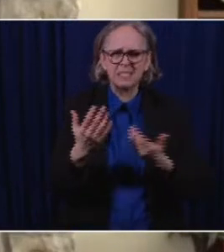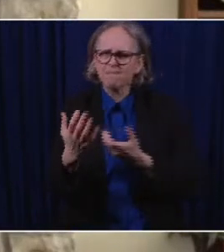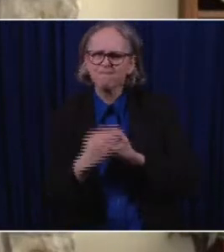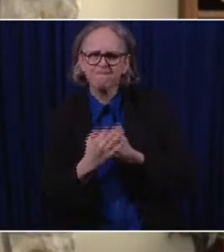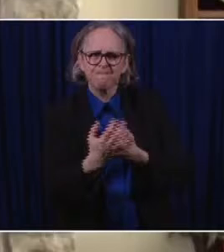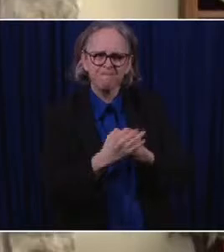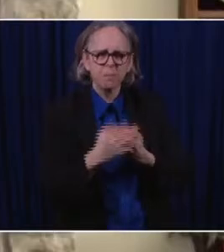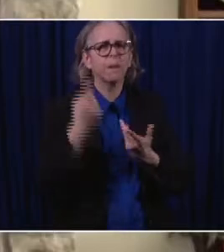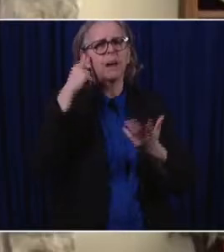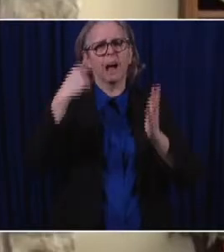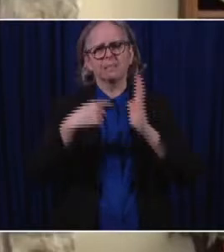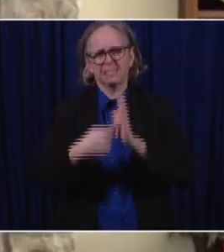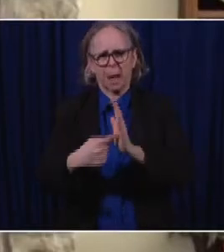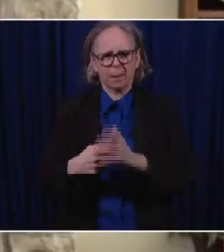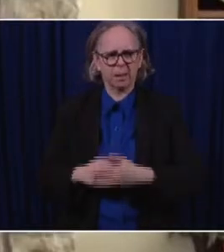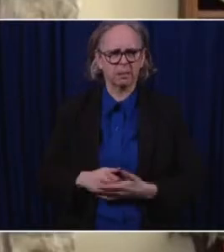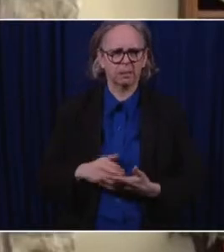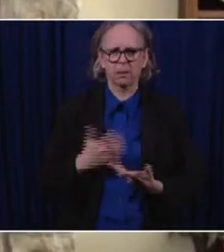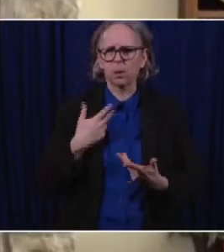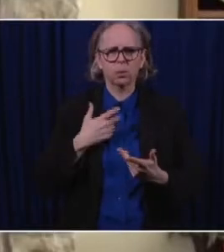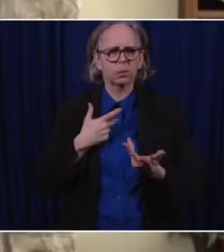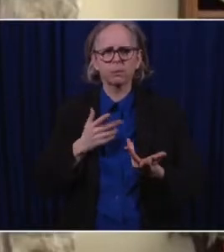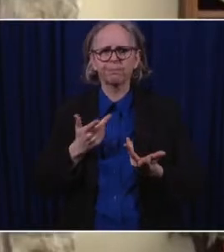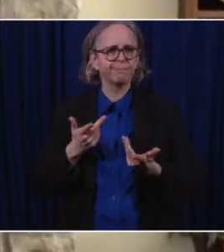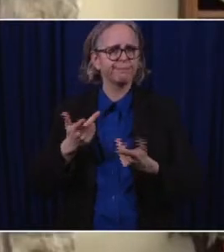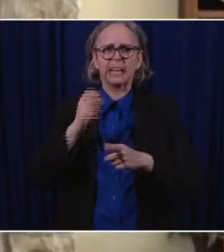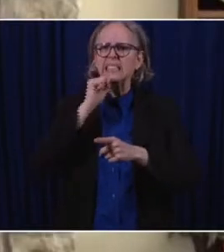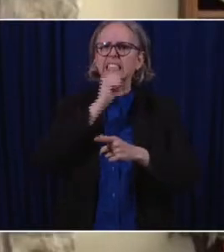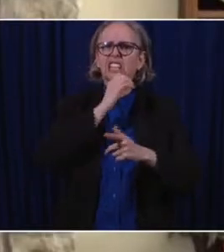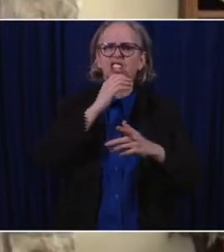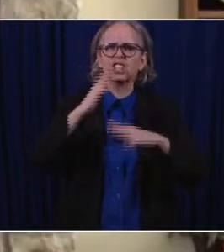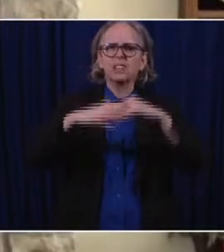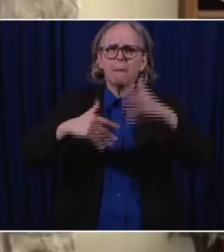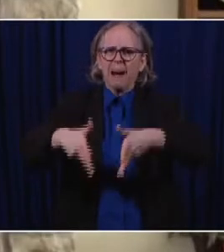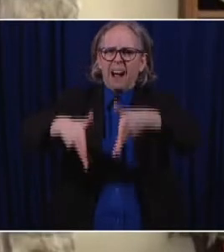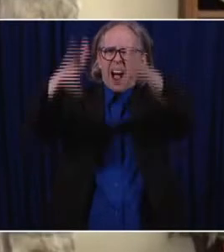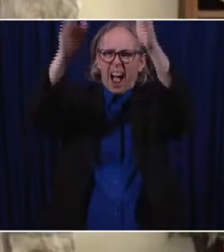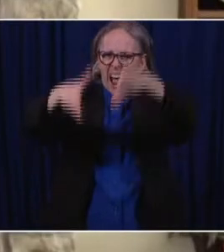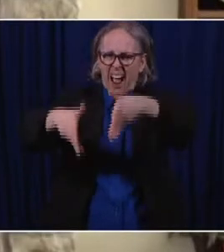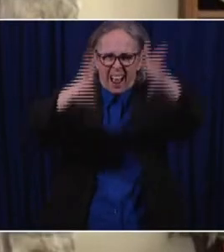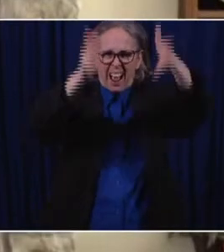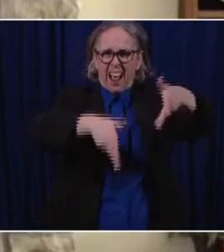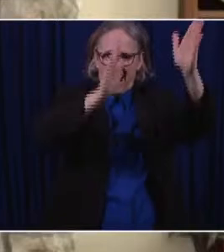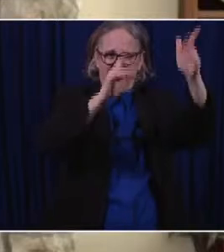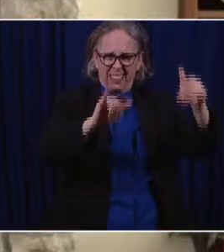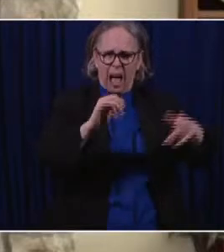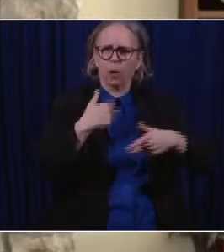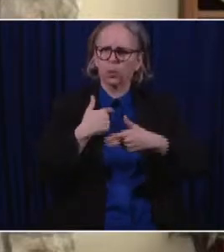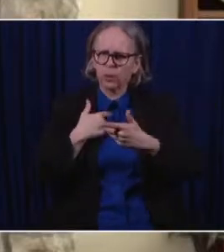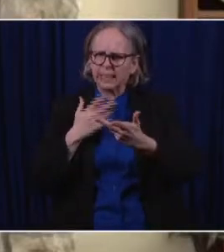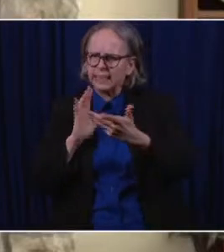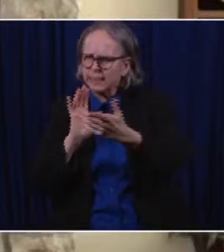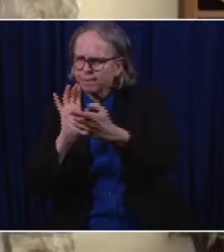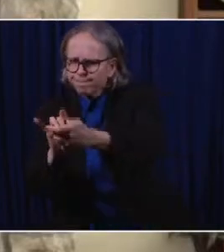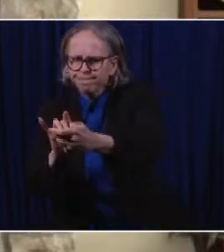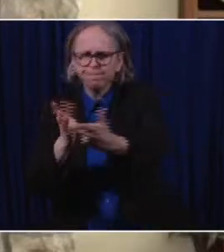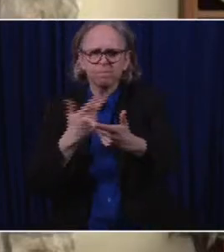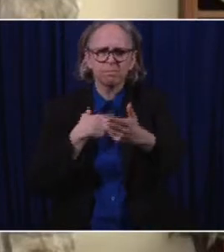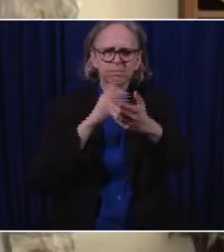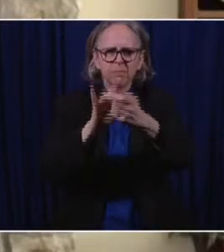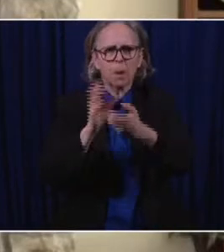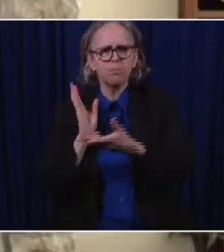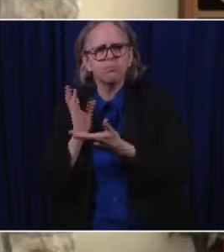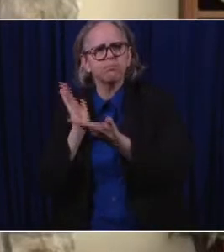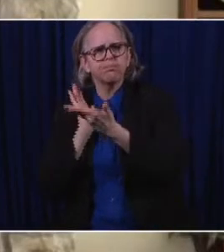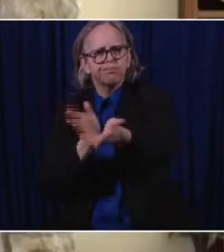set up shop literally in that lobby or some room in that building. So we're taking that directly. So we're looking at